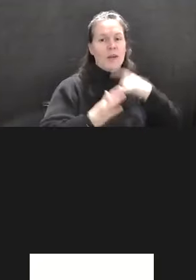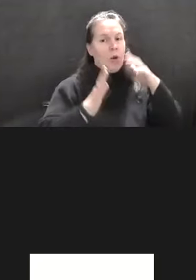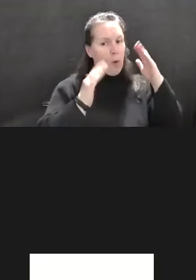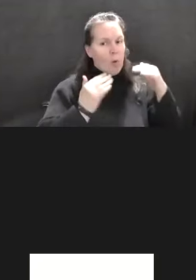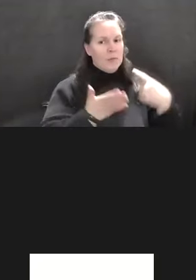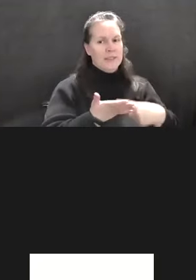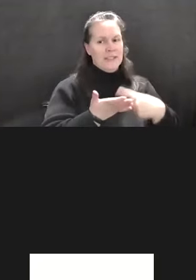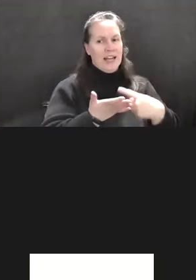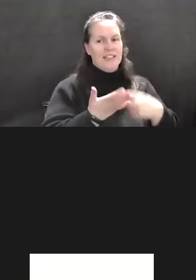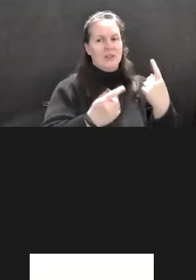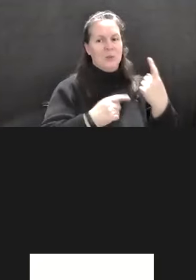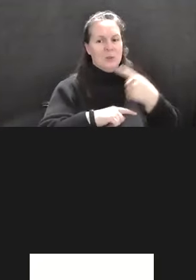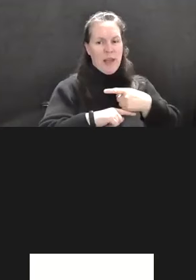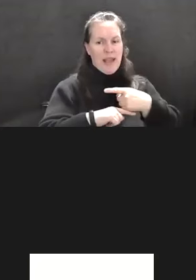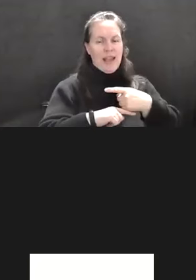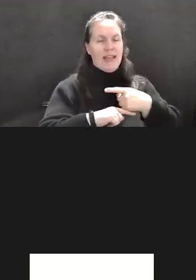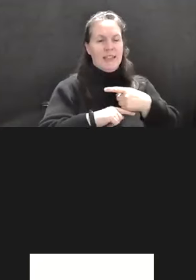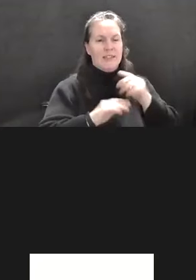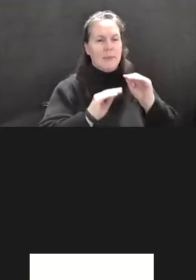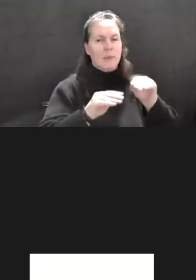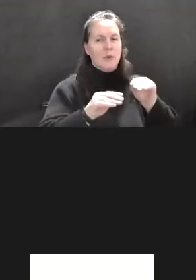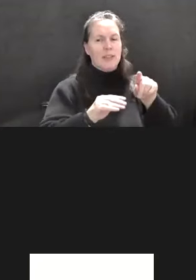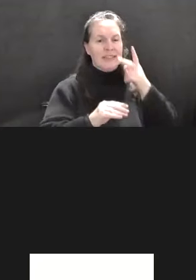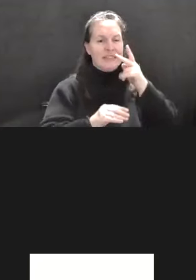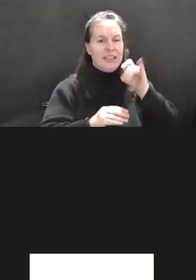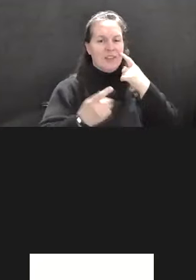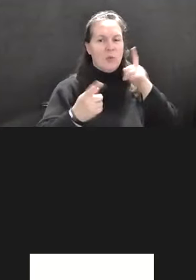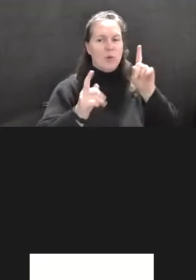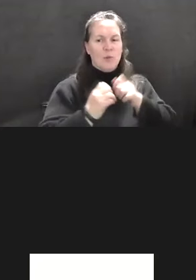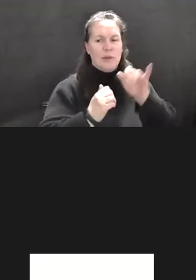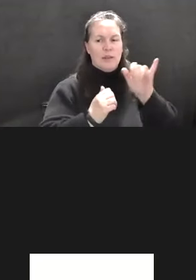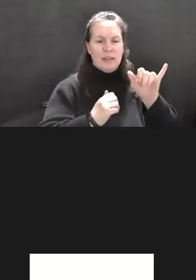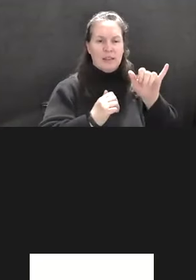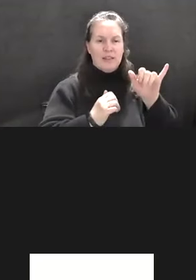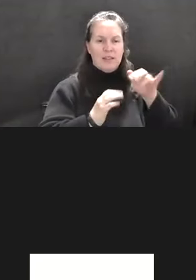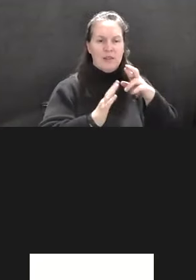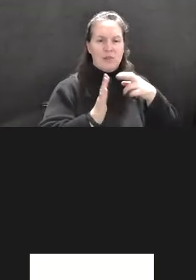today and get input on and see if that fits within this rulemaking.